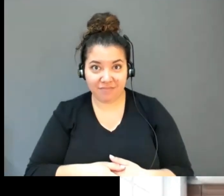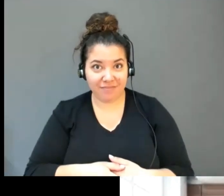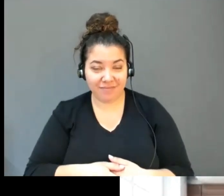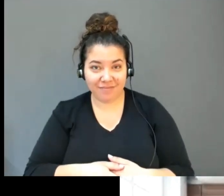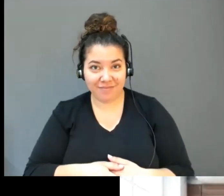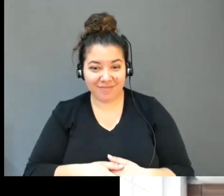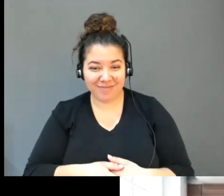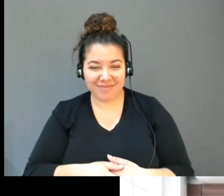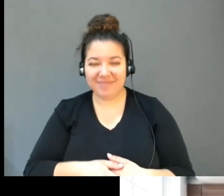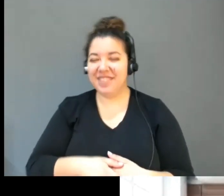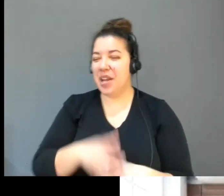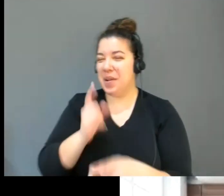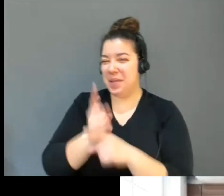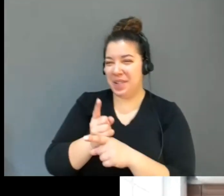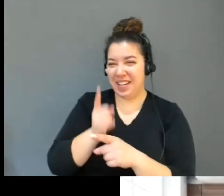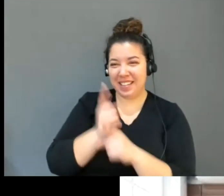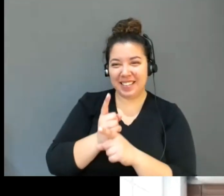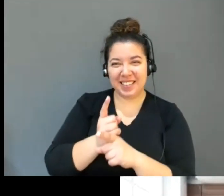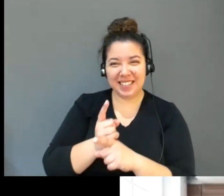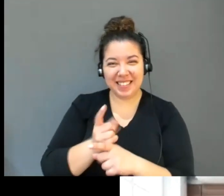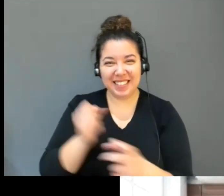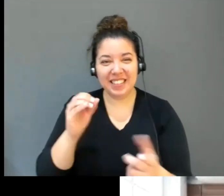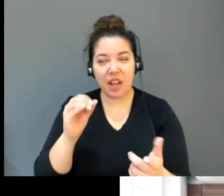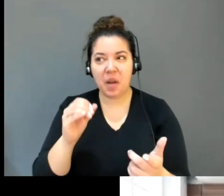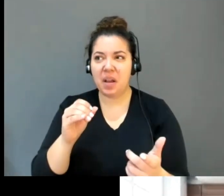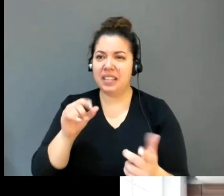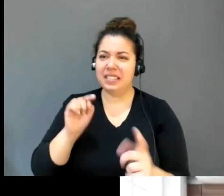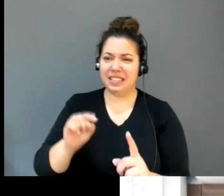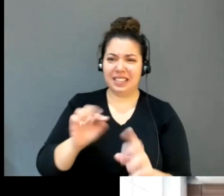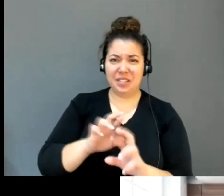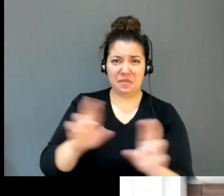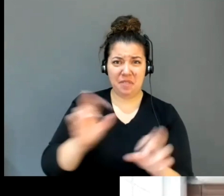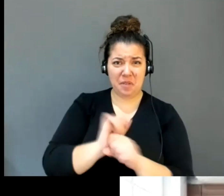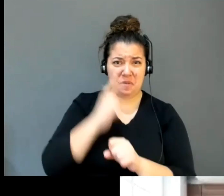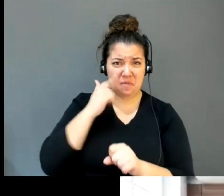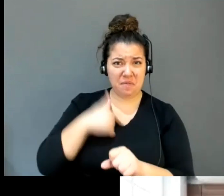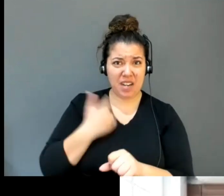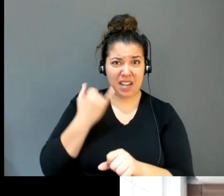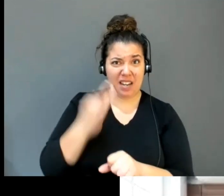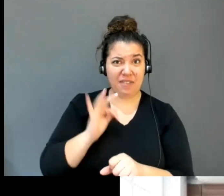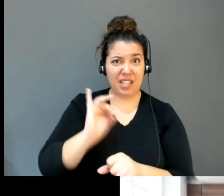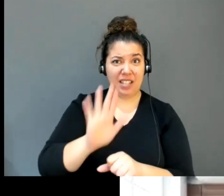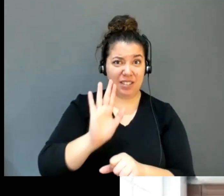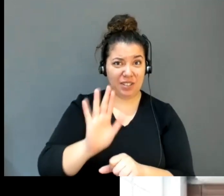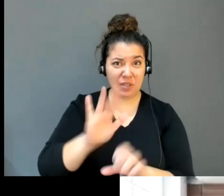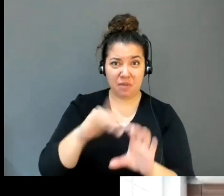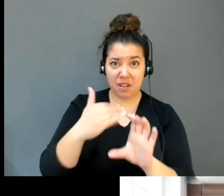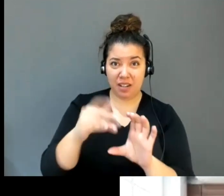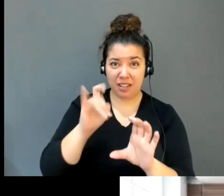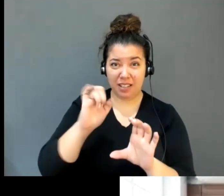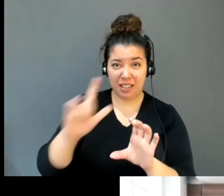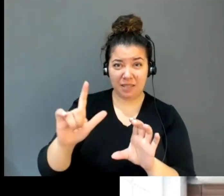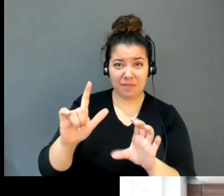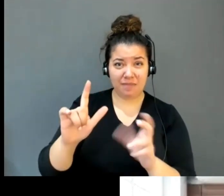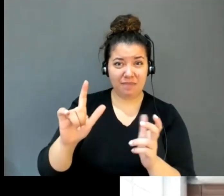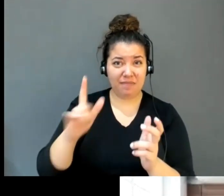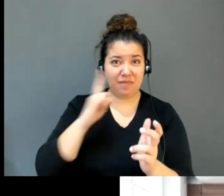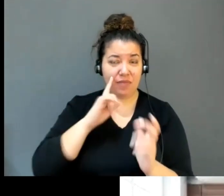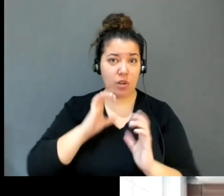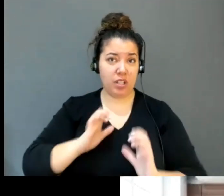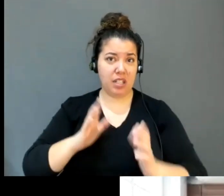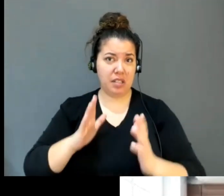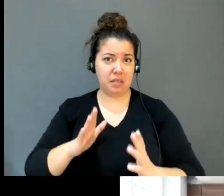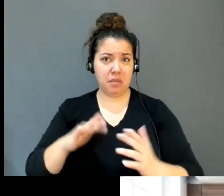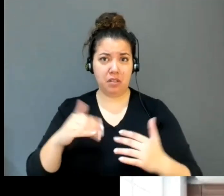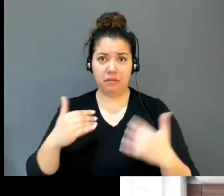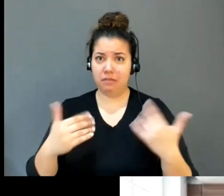Hit the delete key and you're like, I don't know if you're ready to work for me if this is how you send messages to how you send a message to a customer, because